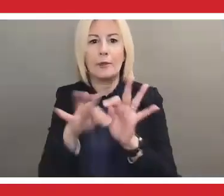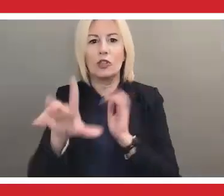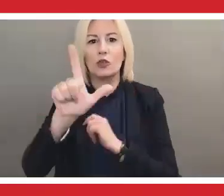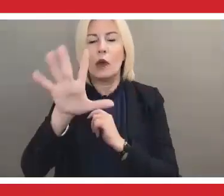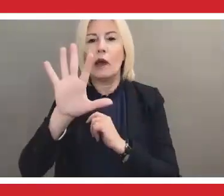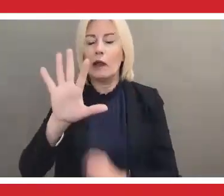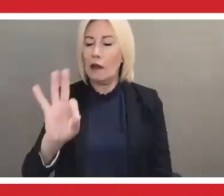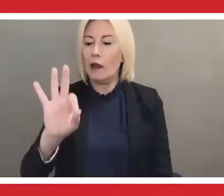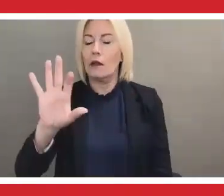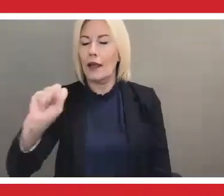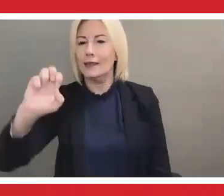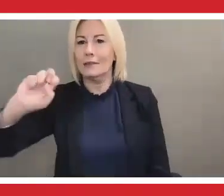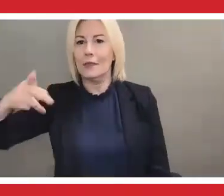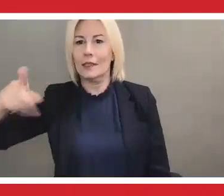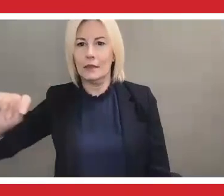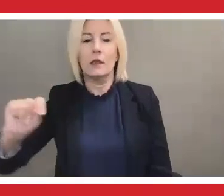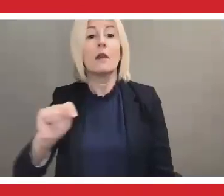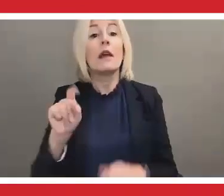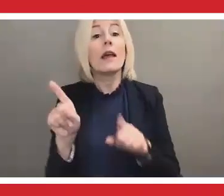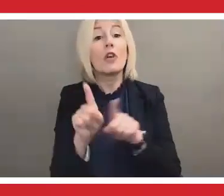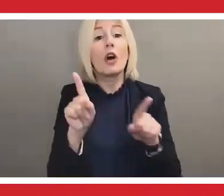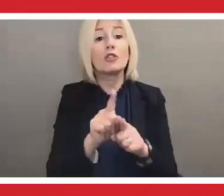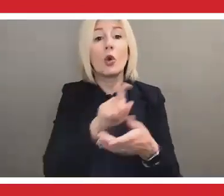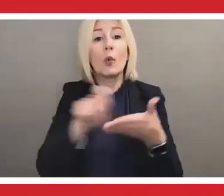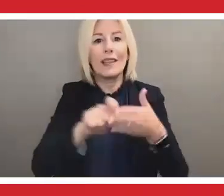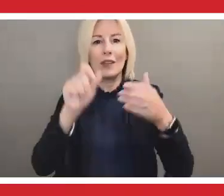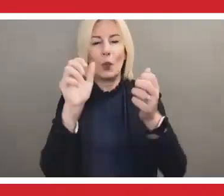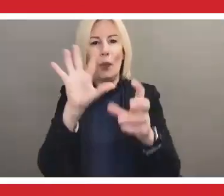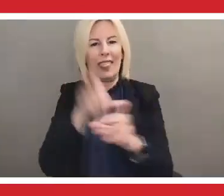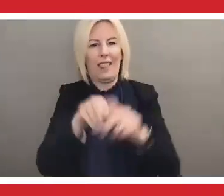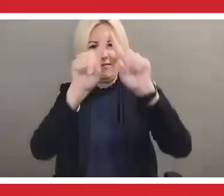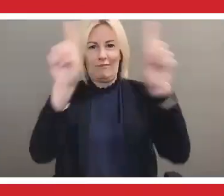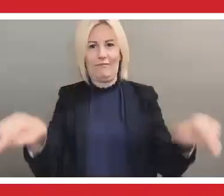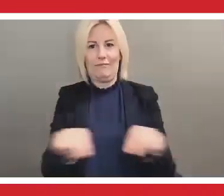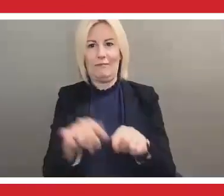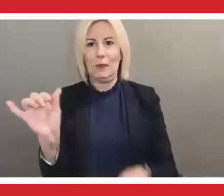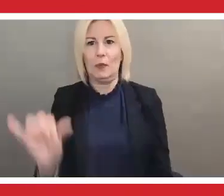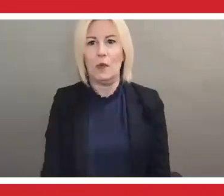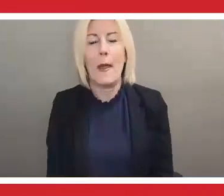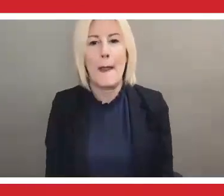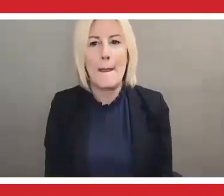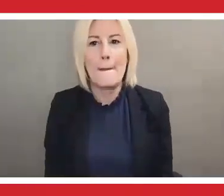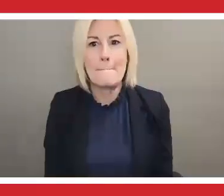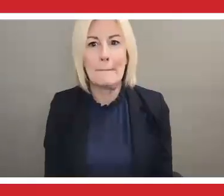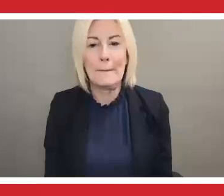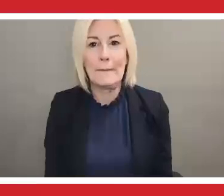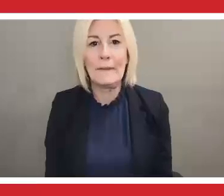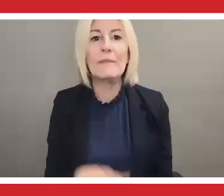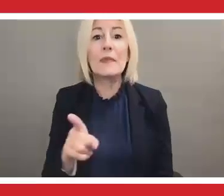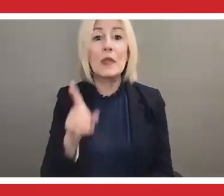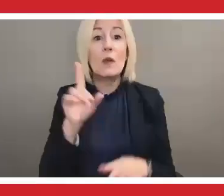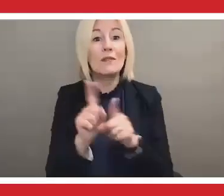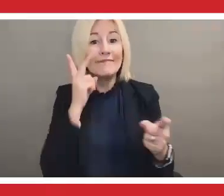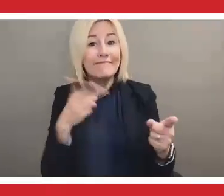bit.ly/captions29SEPT. This link is also written in the frame of the screen on the bottom. You will also be seeing that this event